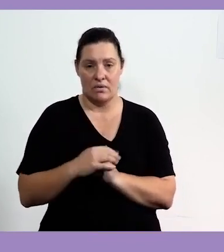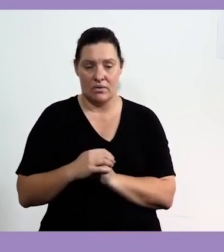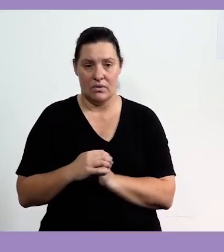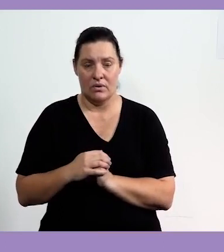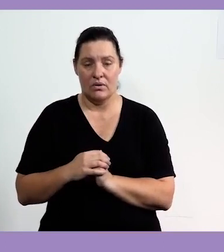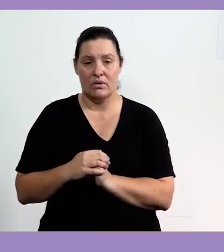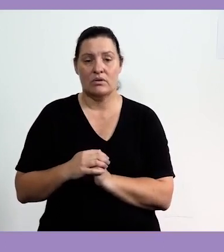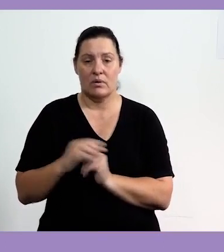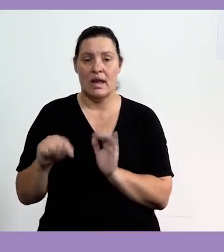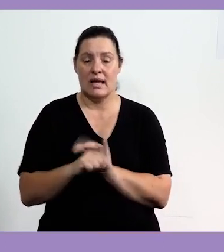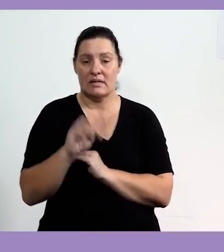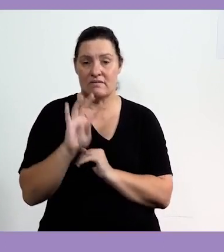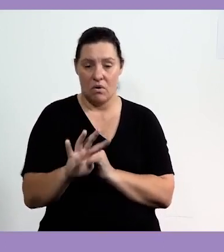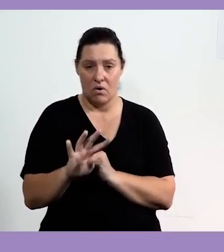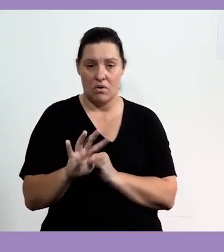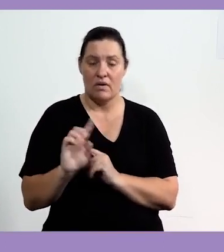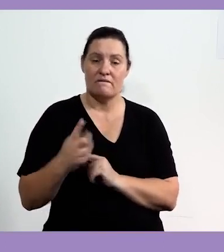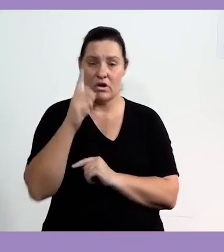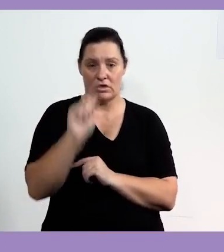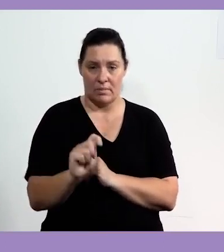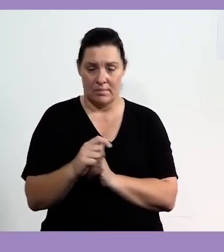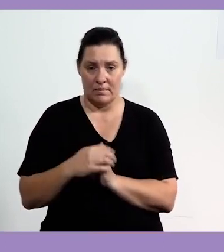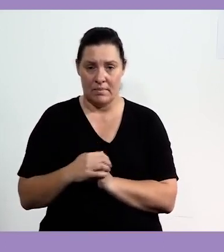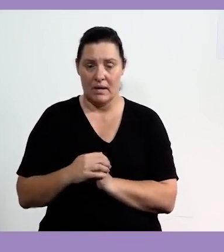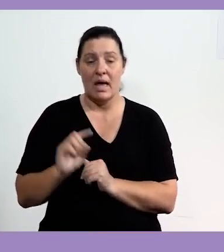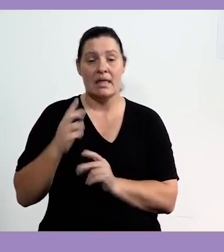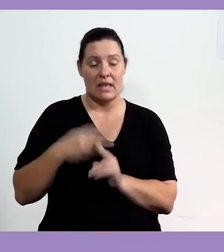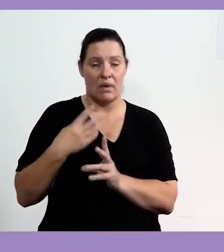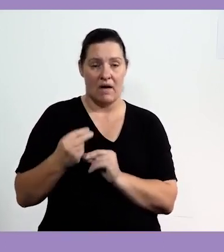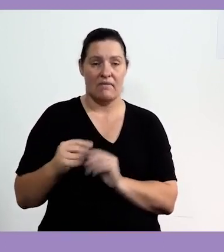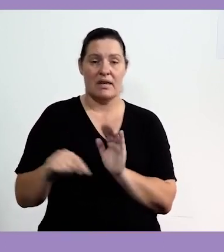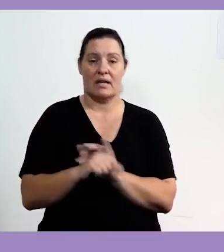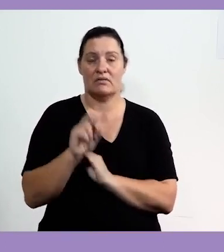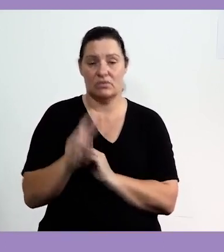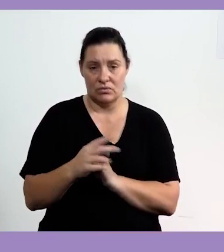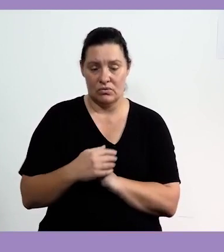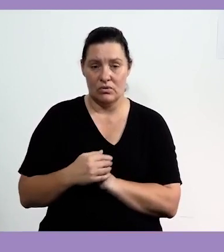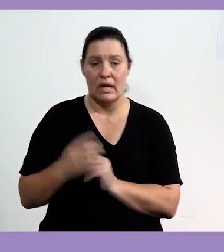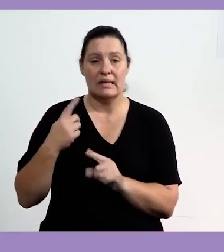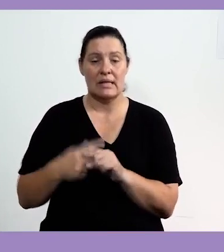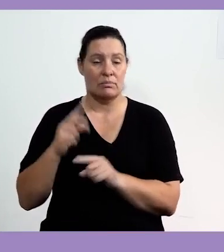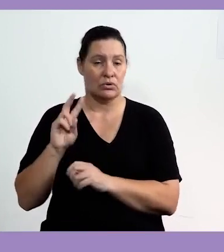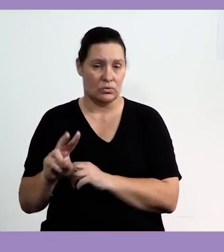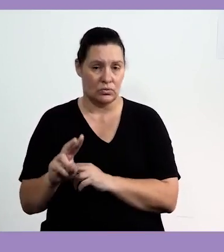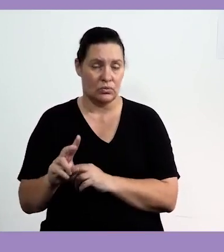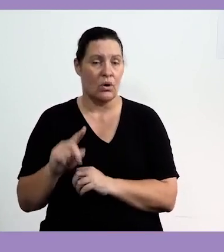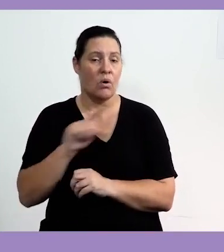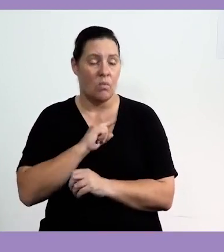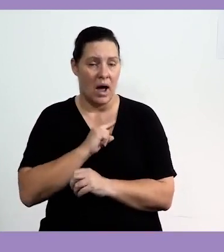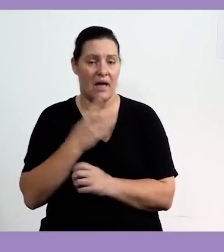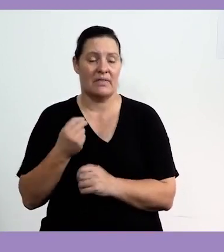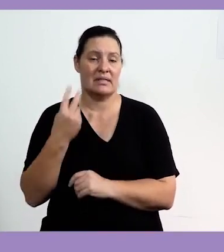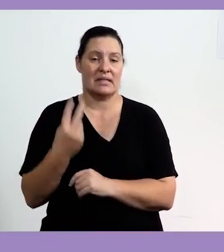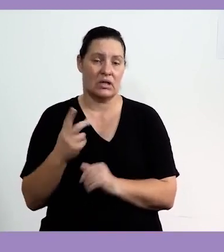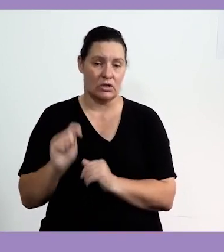negative 4. So that means negative 4 is our first term. Then we have negative 2 multiplied by 2 because